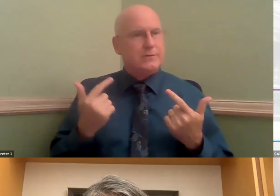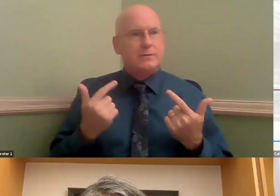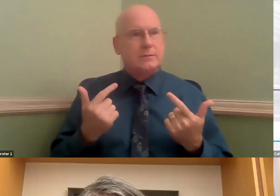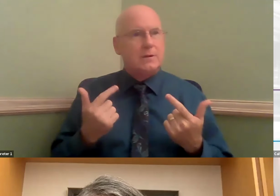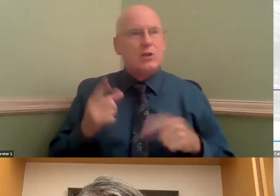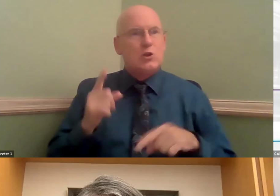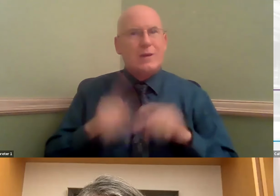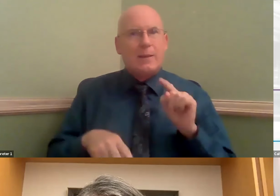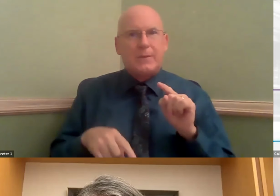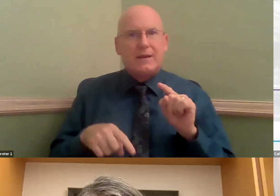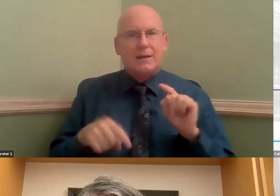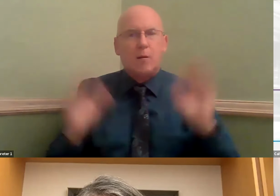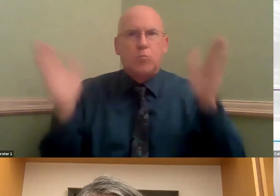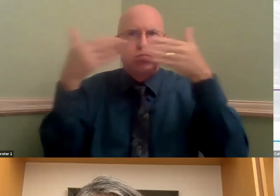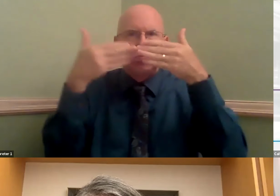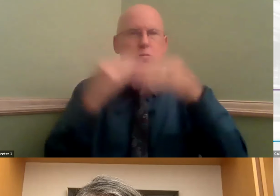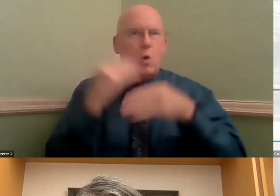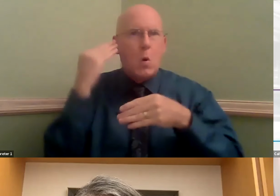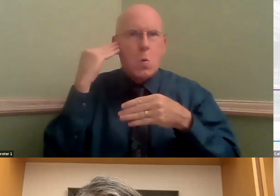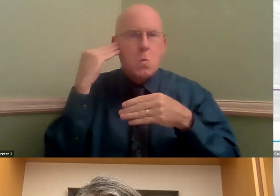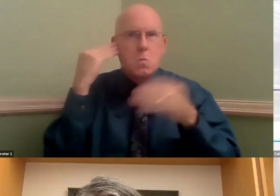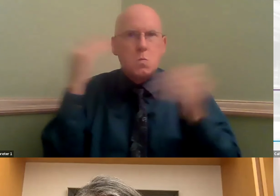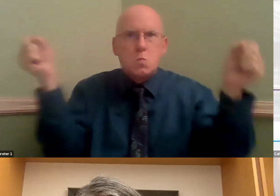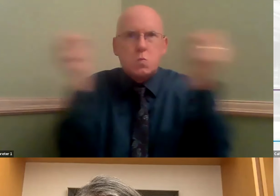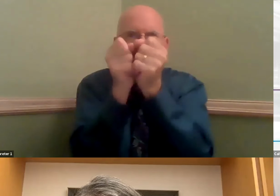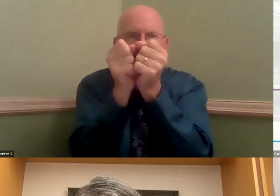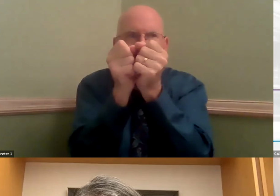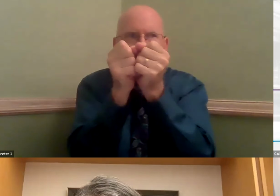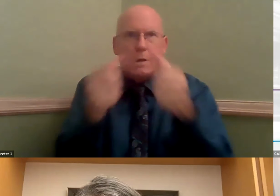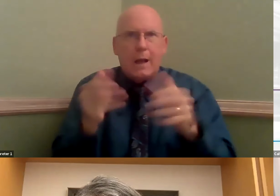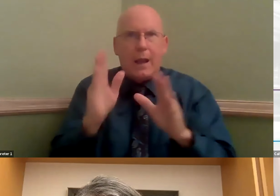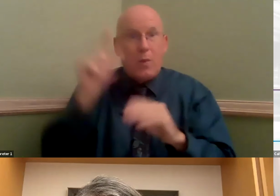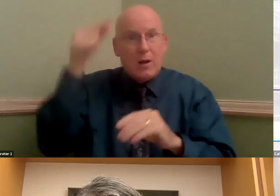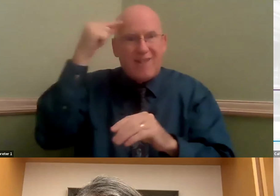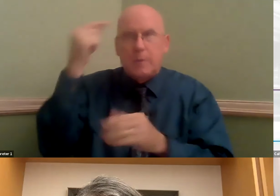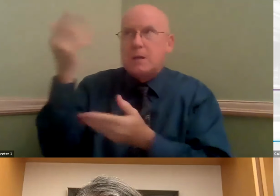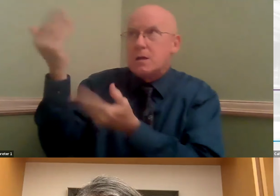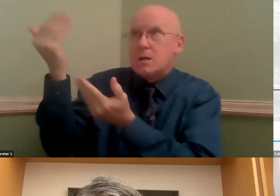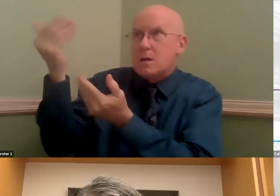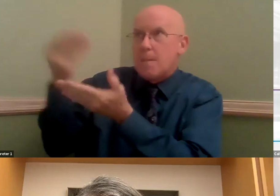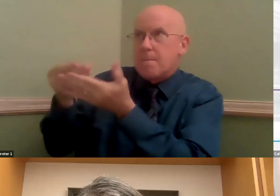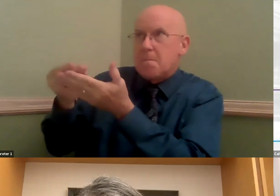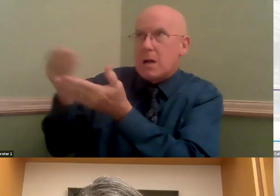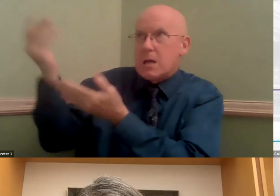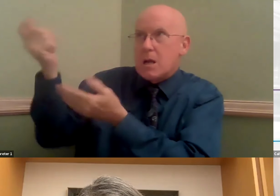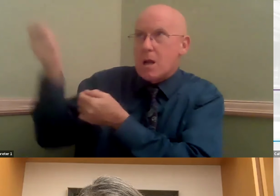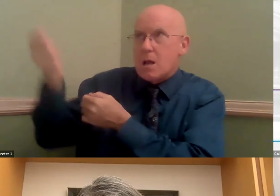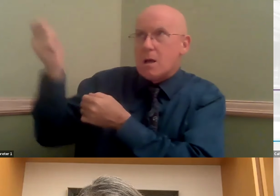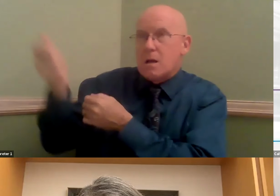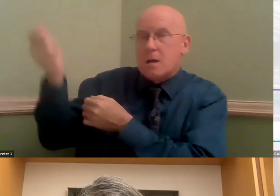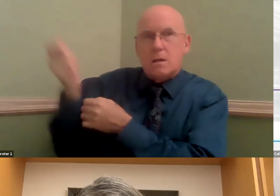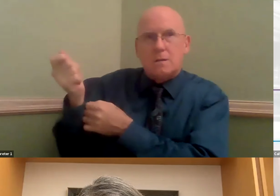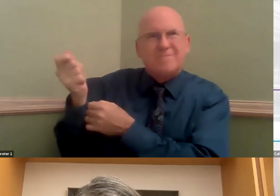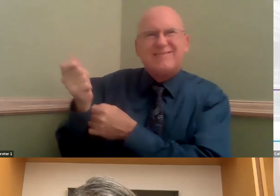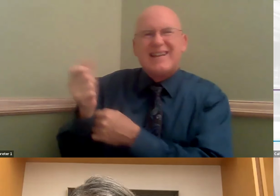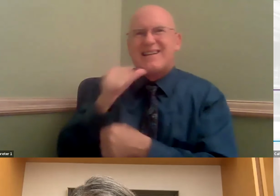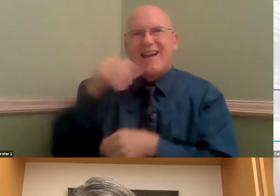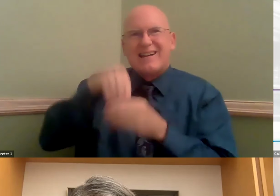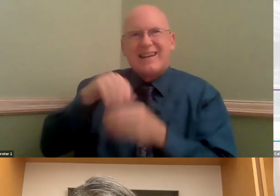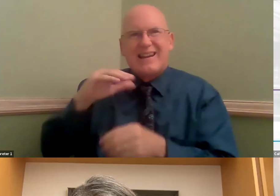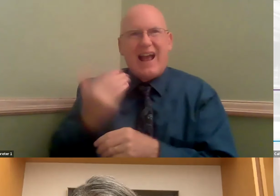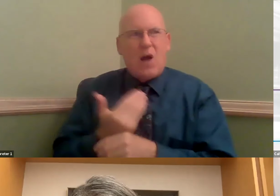hunkered into into our homes and let the federal government pump in money and keep us afloat that way. It's just not in our DNA.